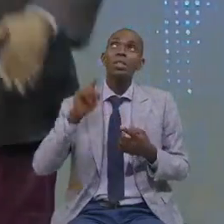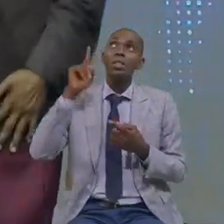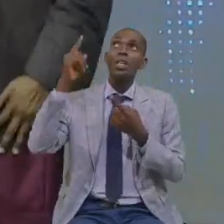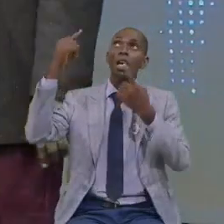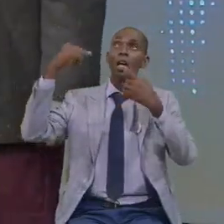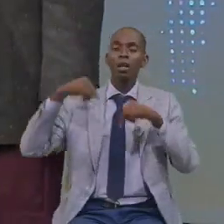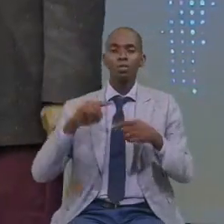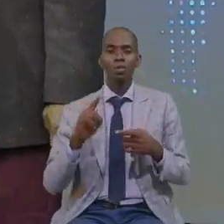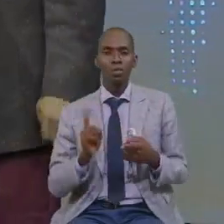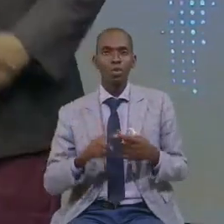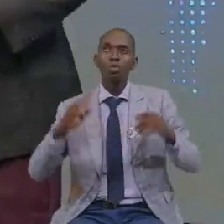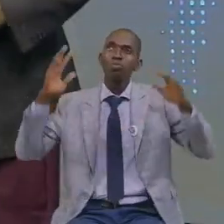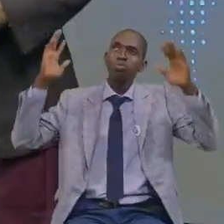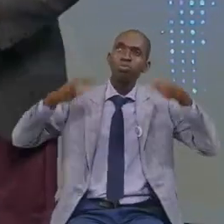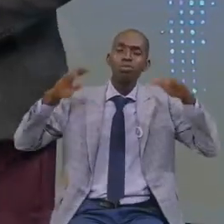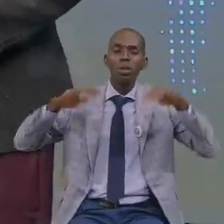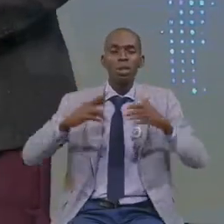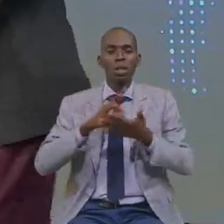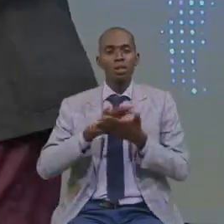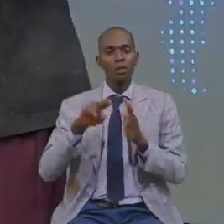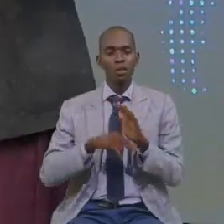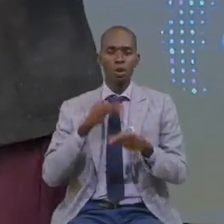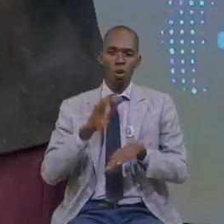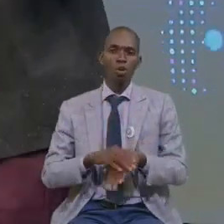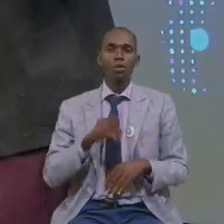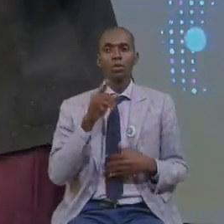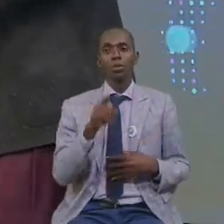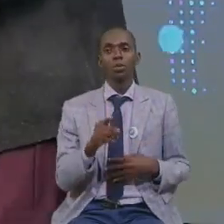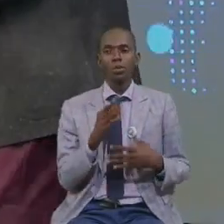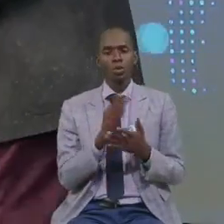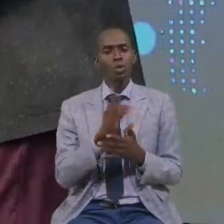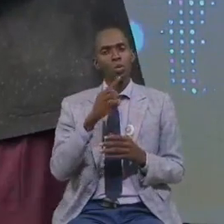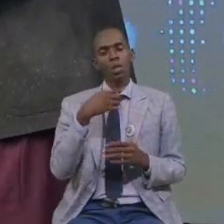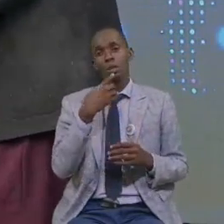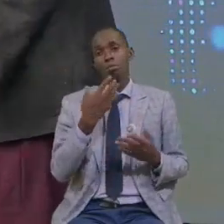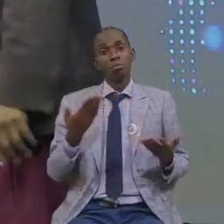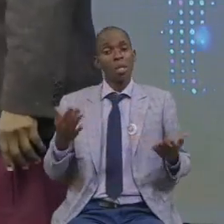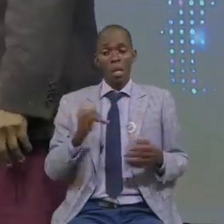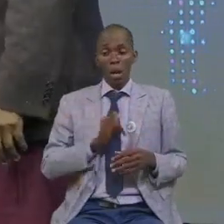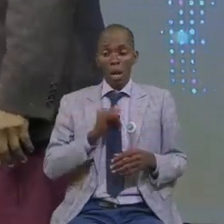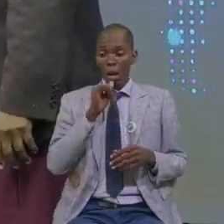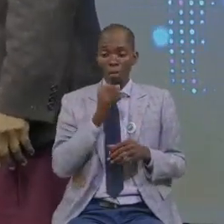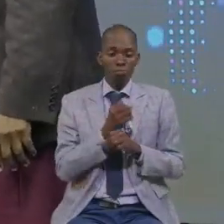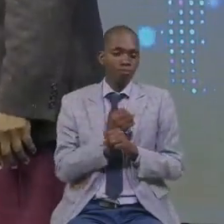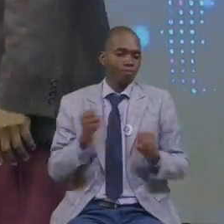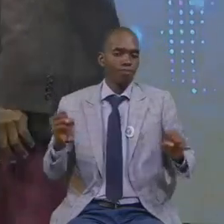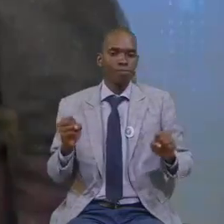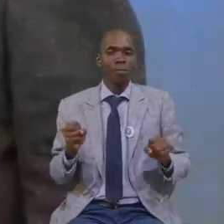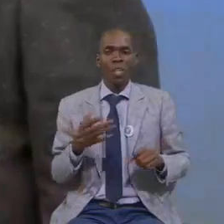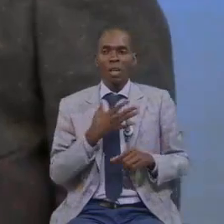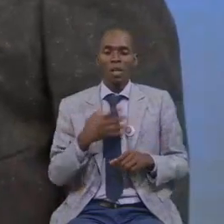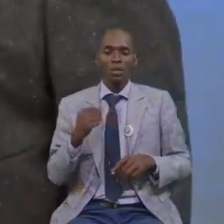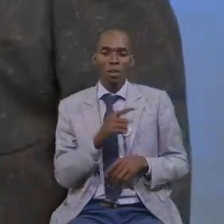rain righteousness upon you. Somebody says, I'm saved, and the Lord, the